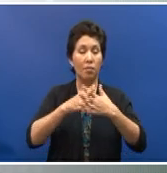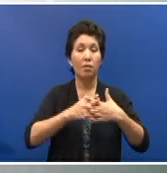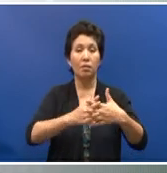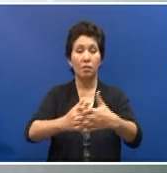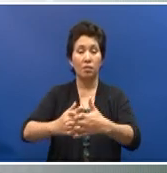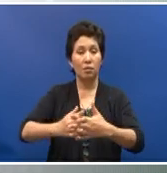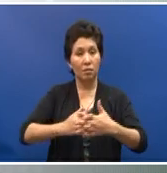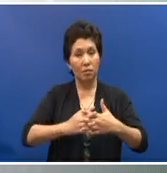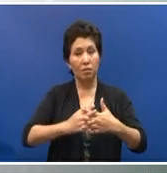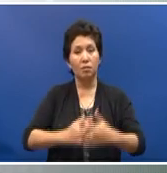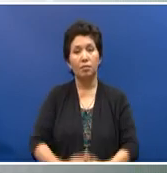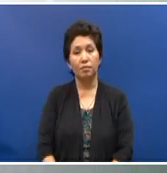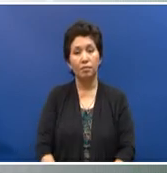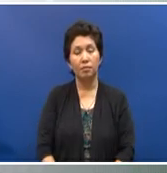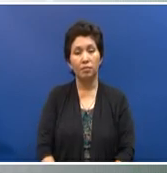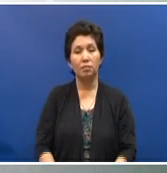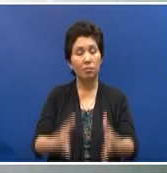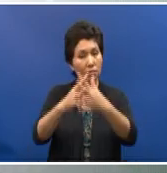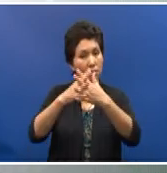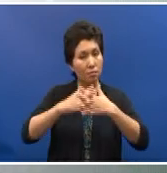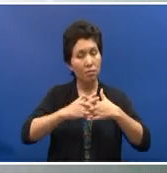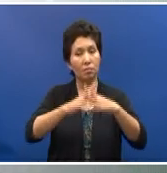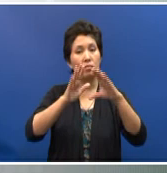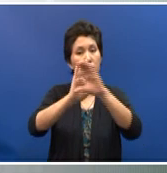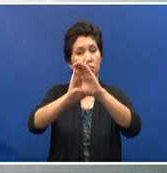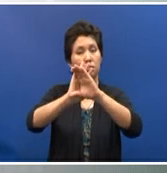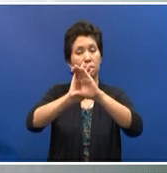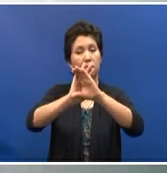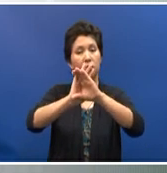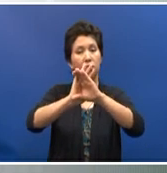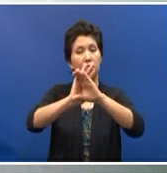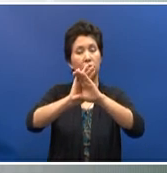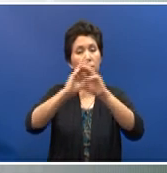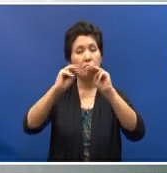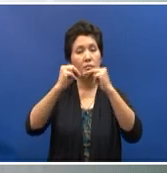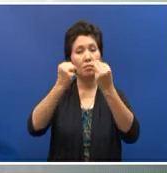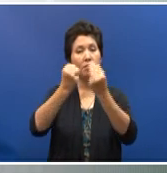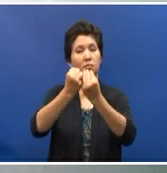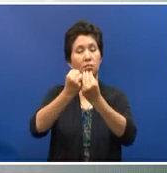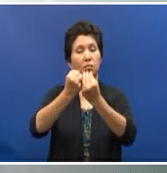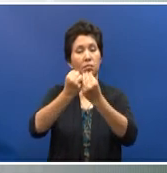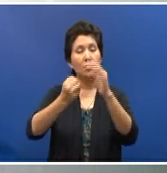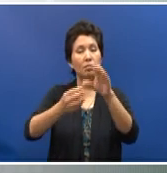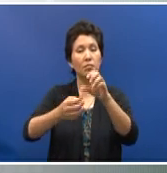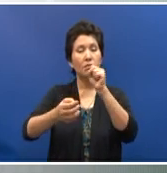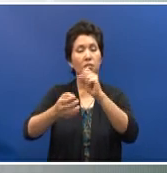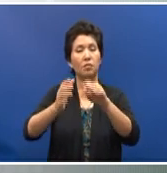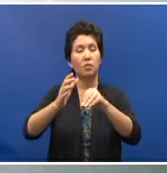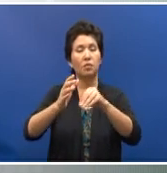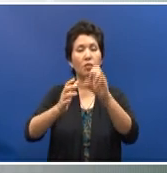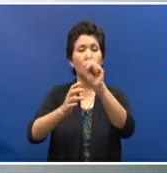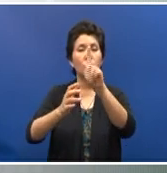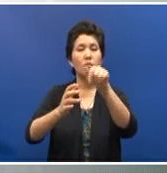example. Okay, United States as an example of a society which takes upon itself the role